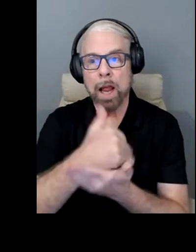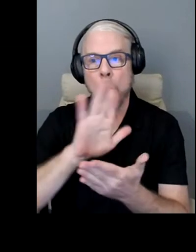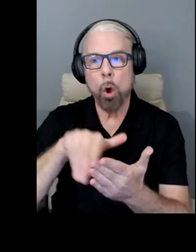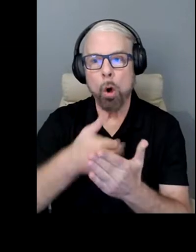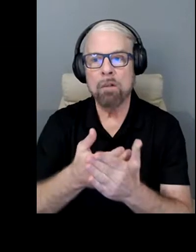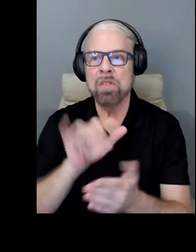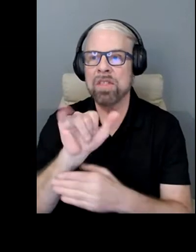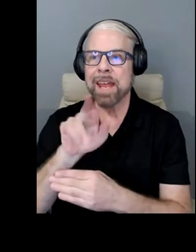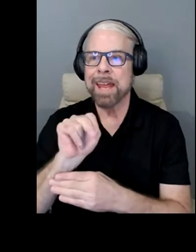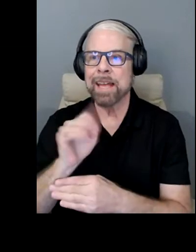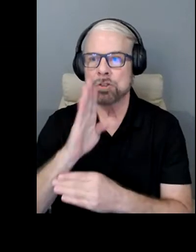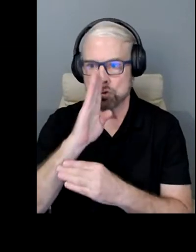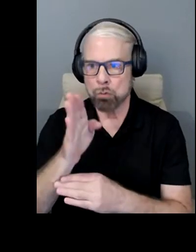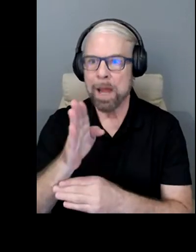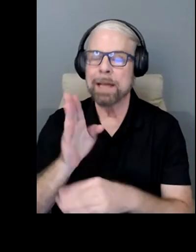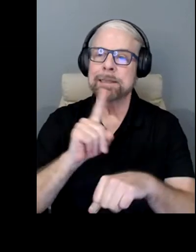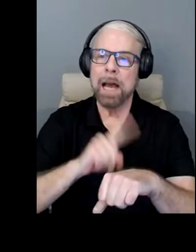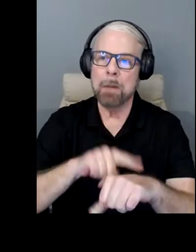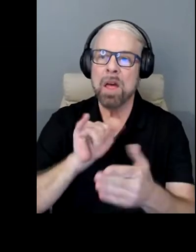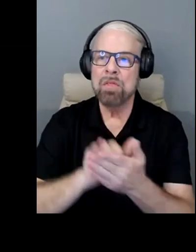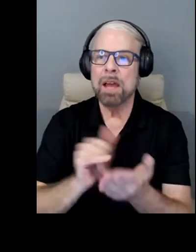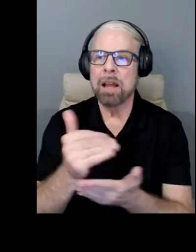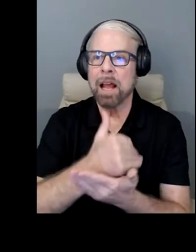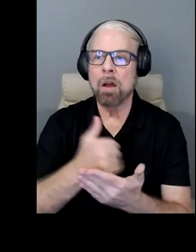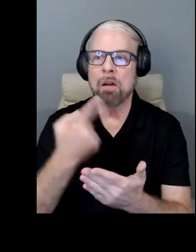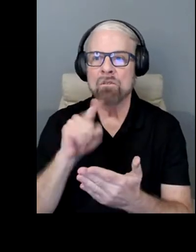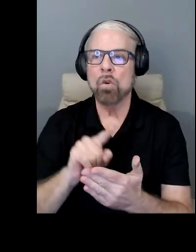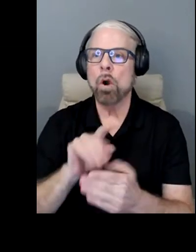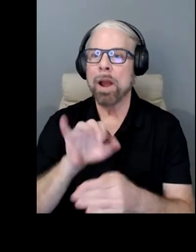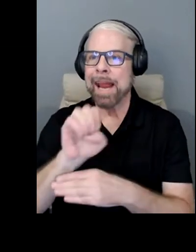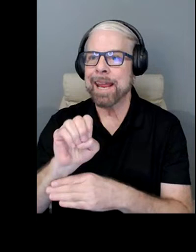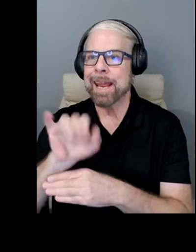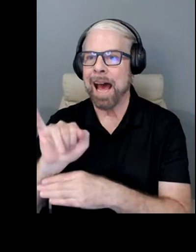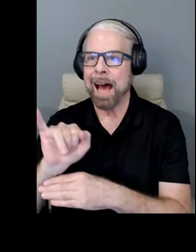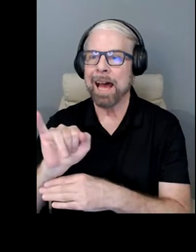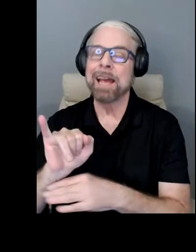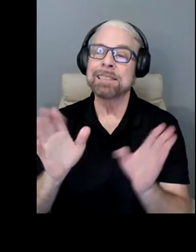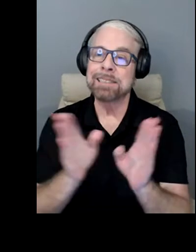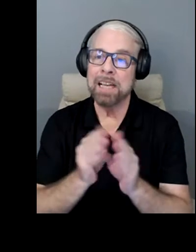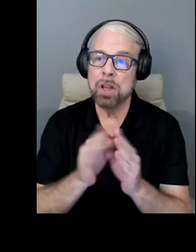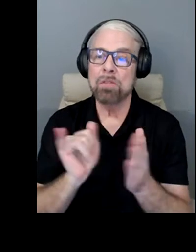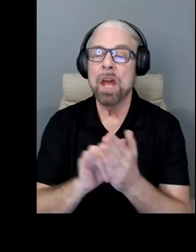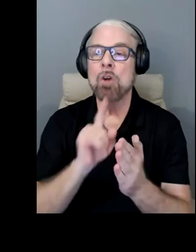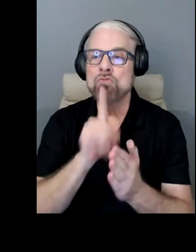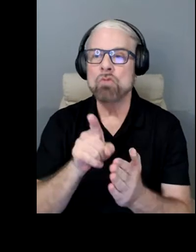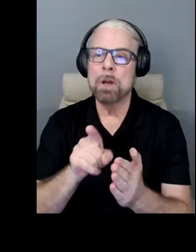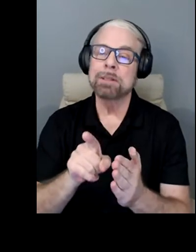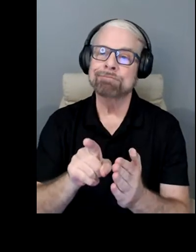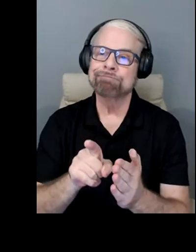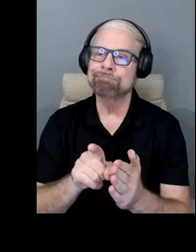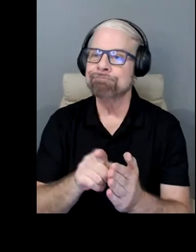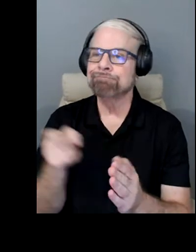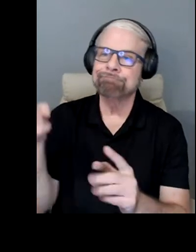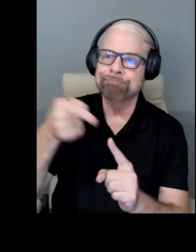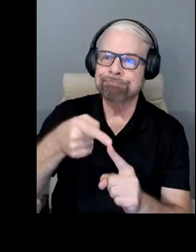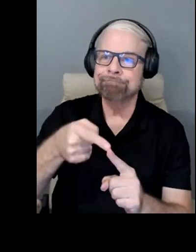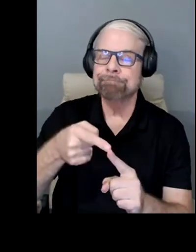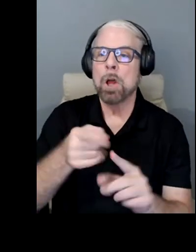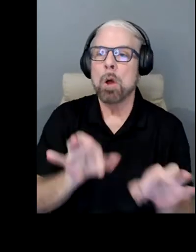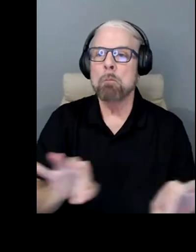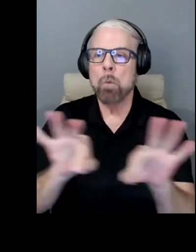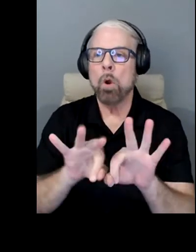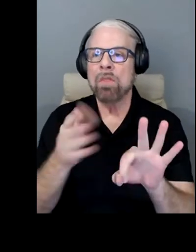indirect time that goes into providing an early intervention session is that really comes to the crux of how we're going to